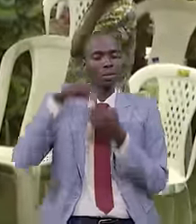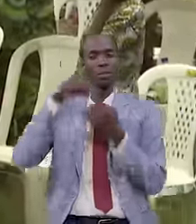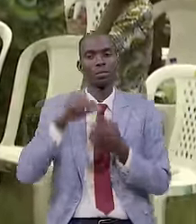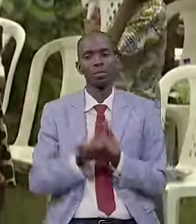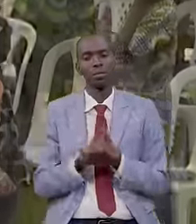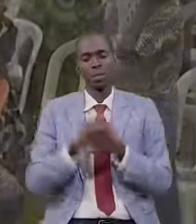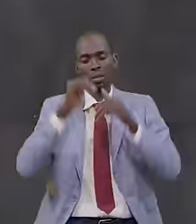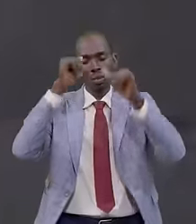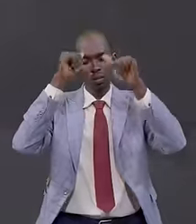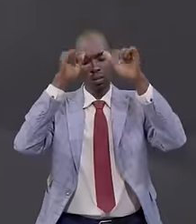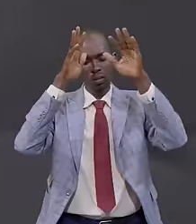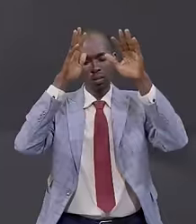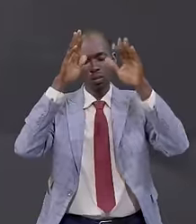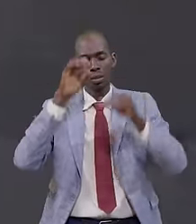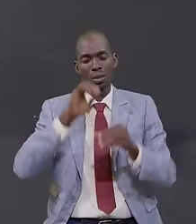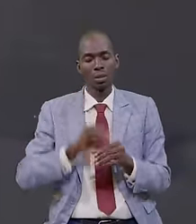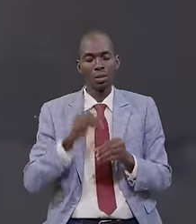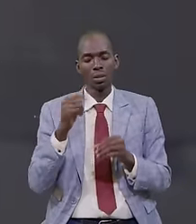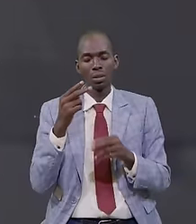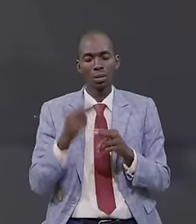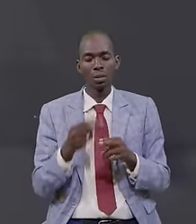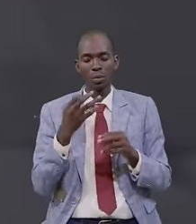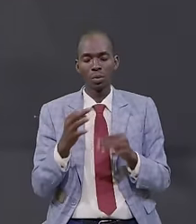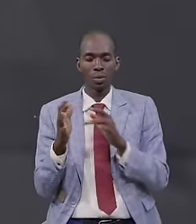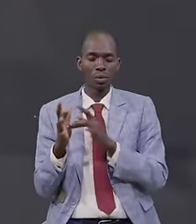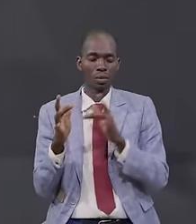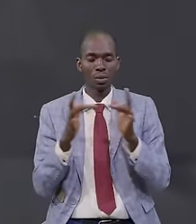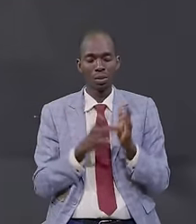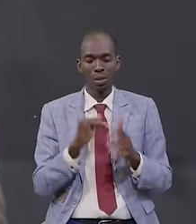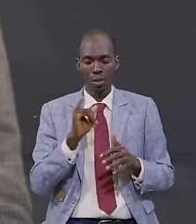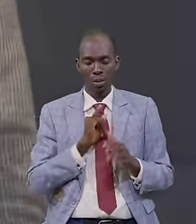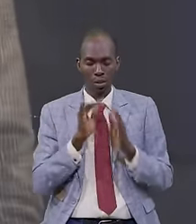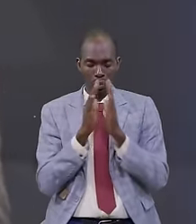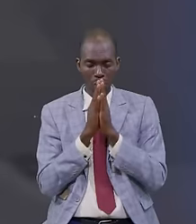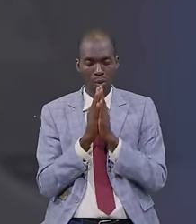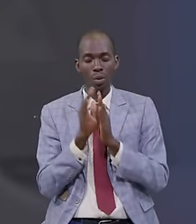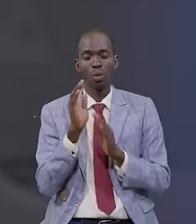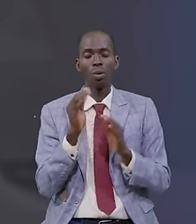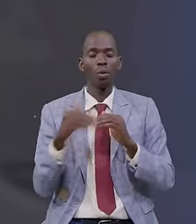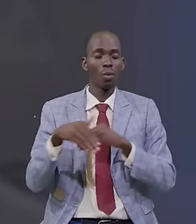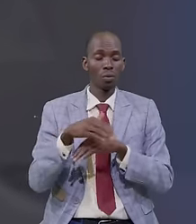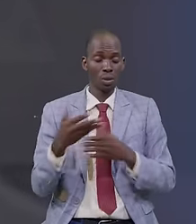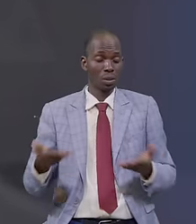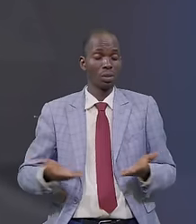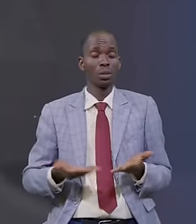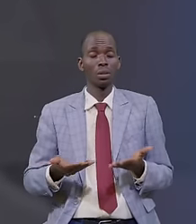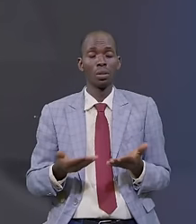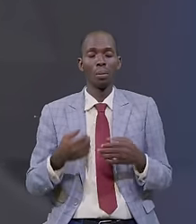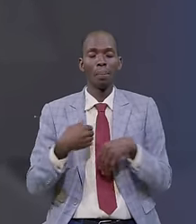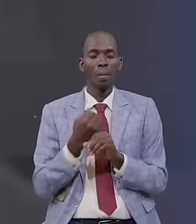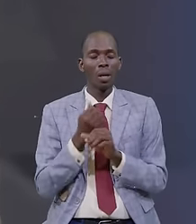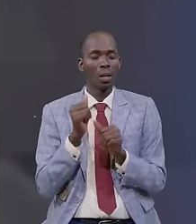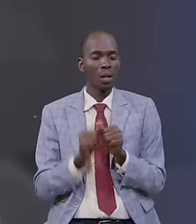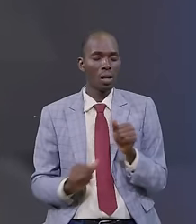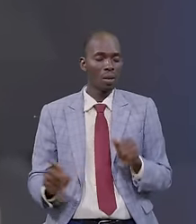Father, in the name of Jesus, I pray over here, make every